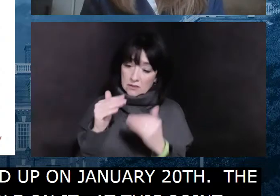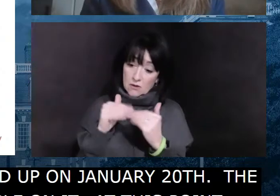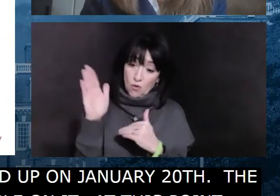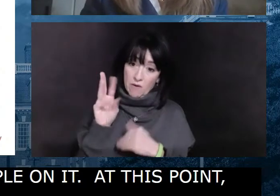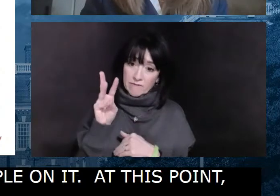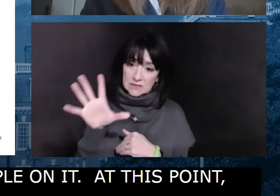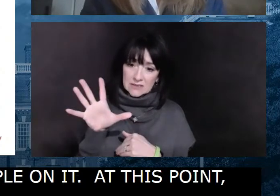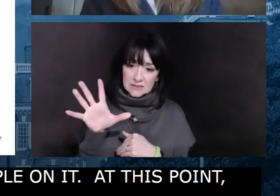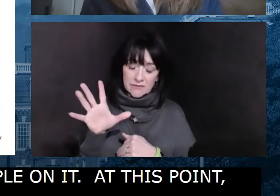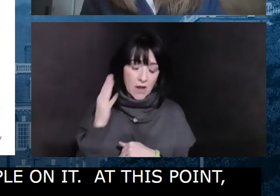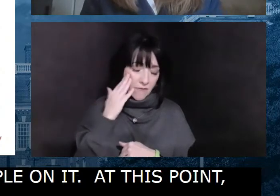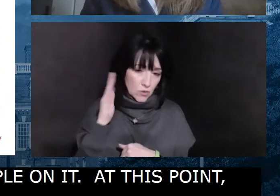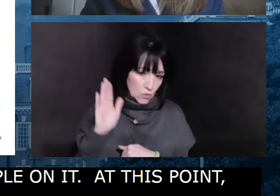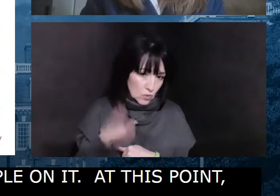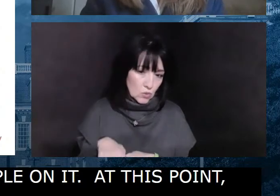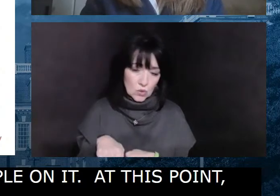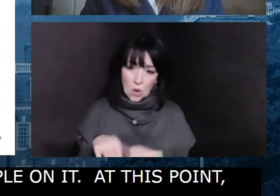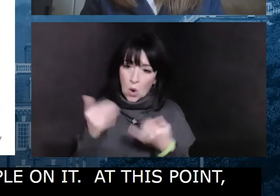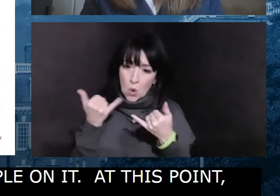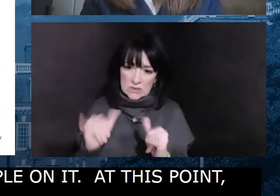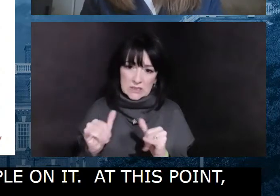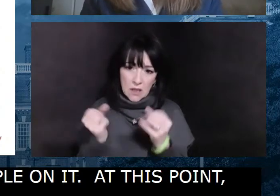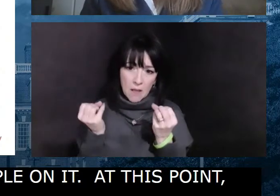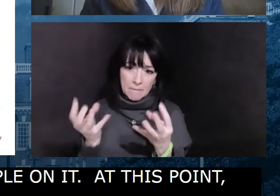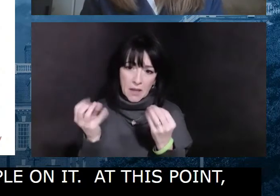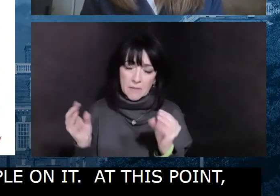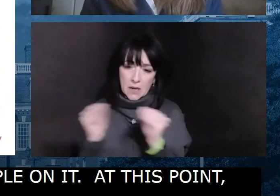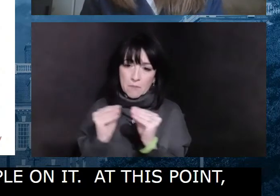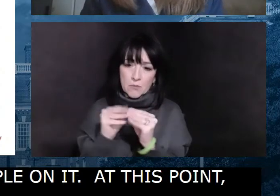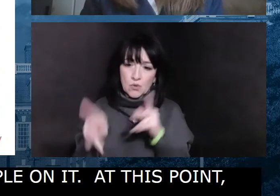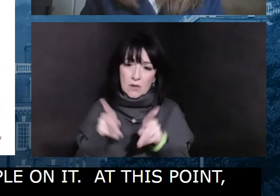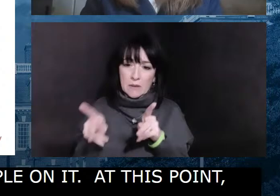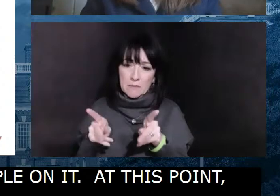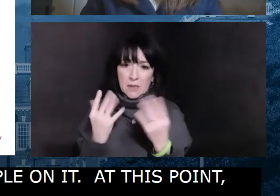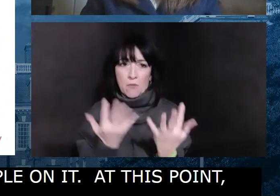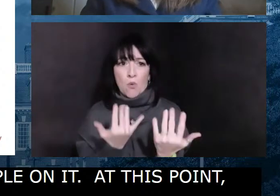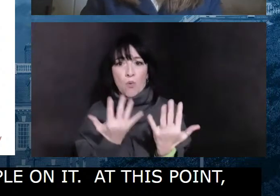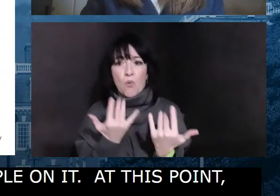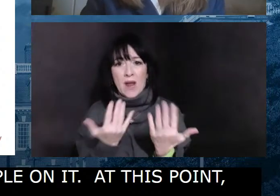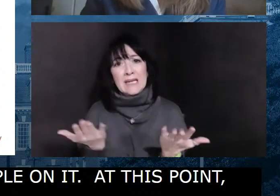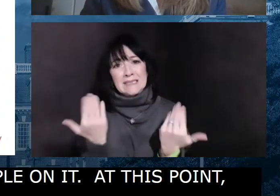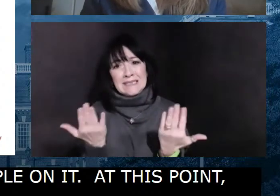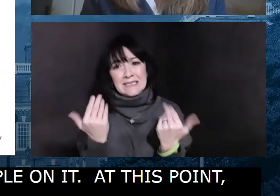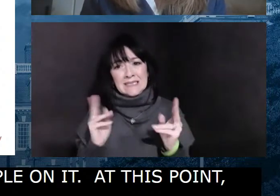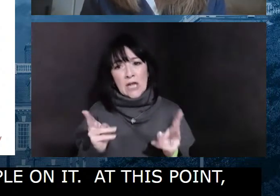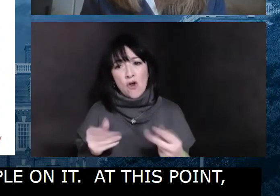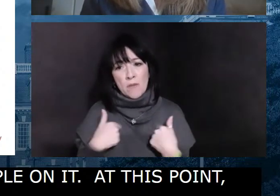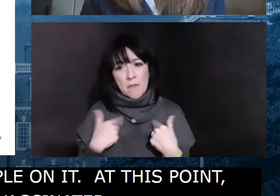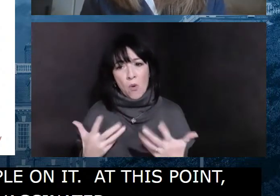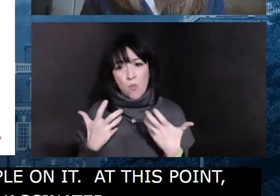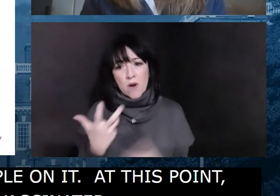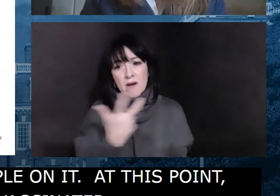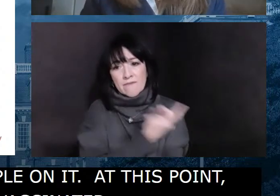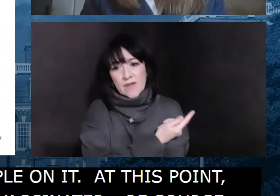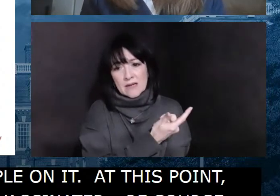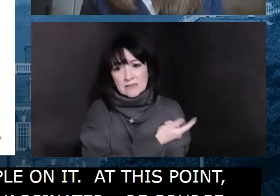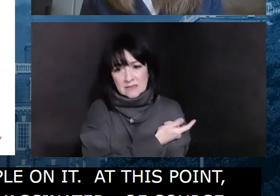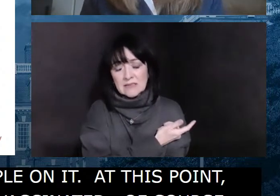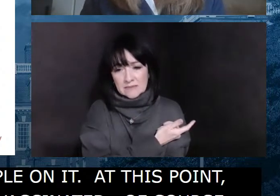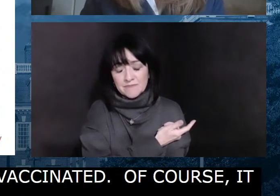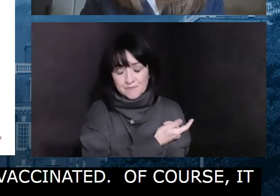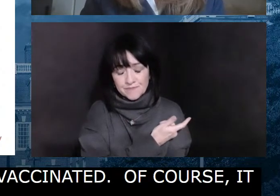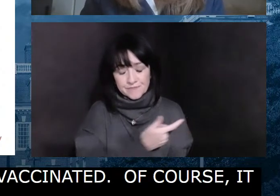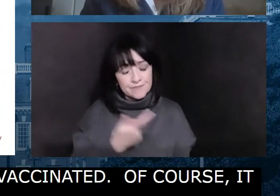for any of us. We've said so many times, we're really, really eager to get more